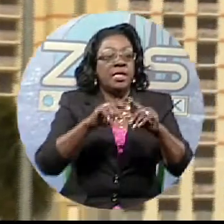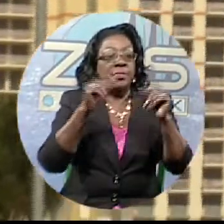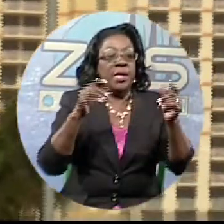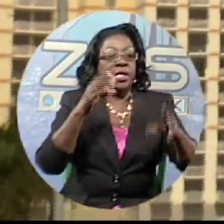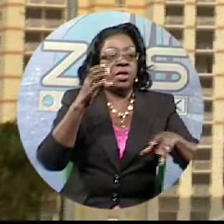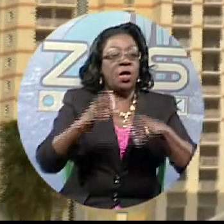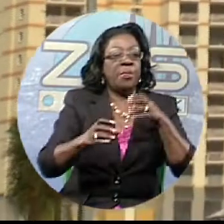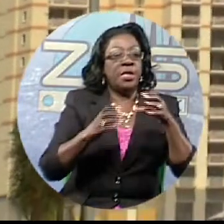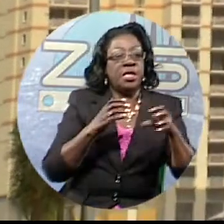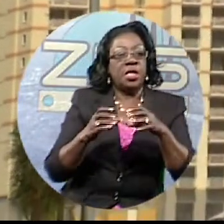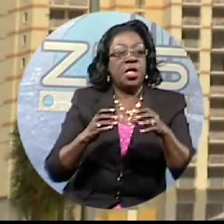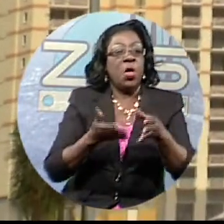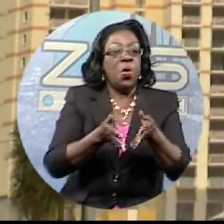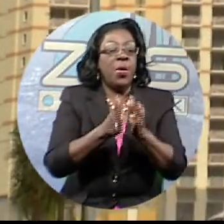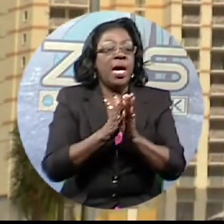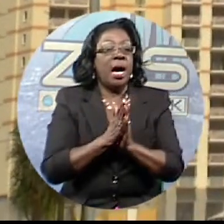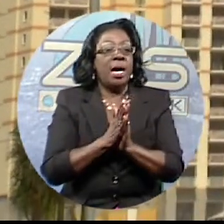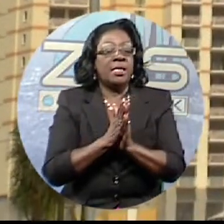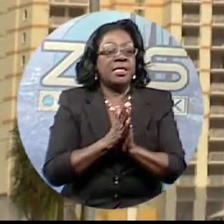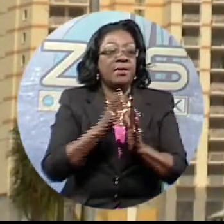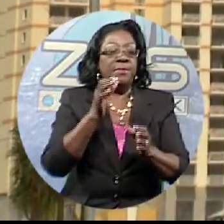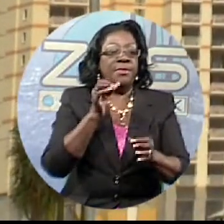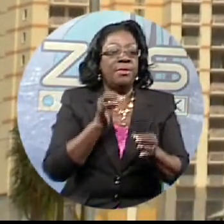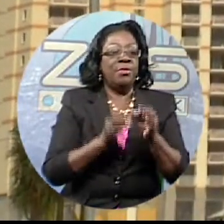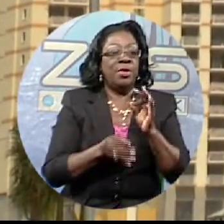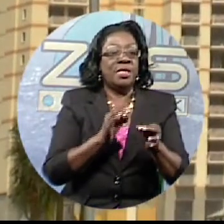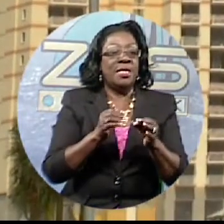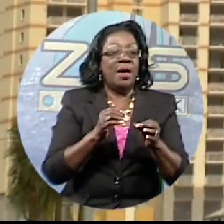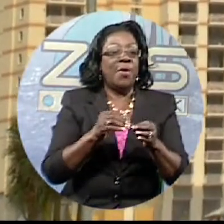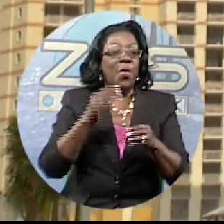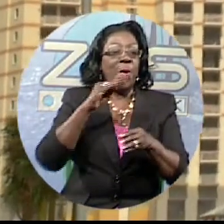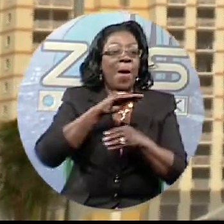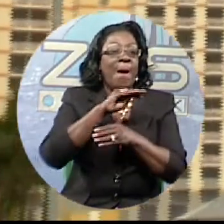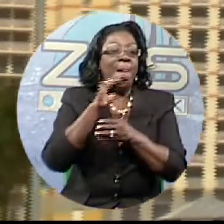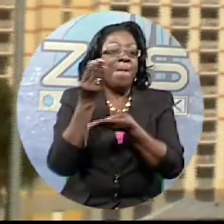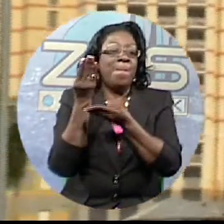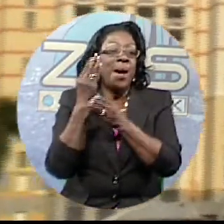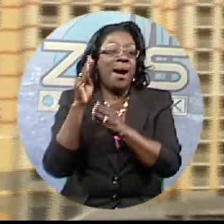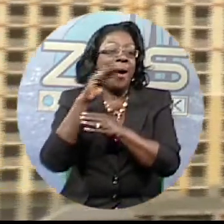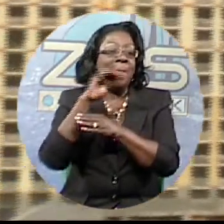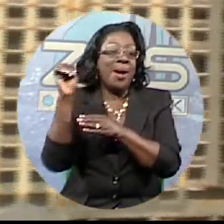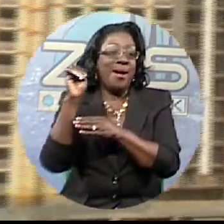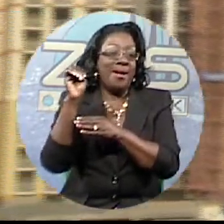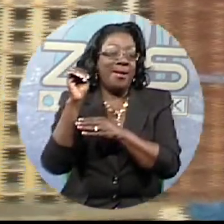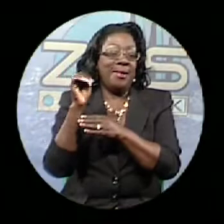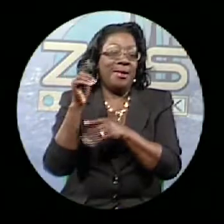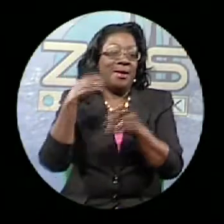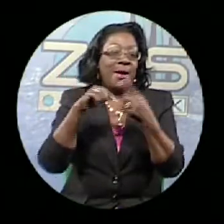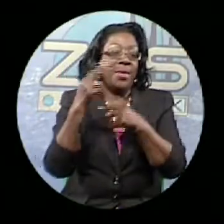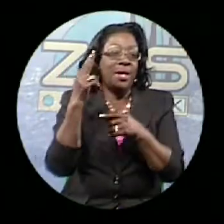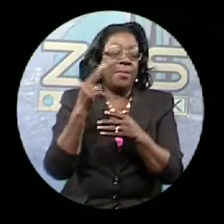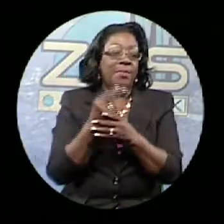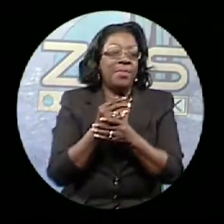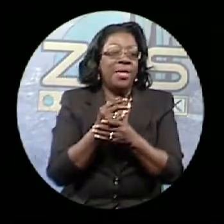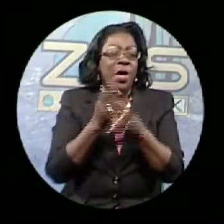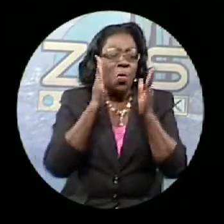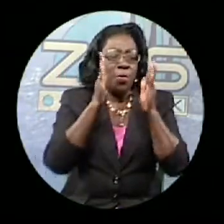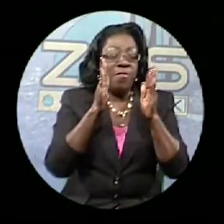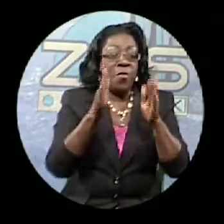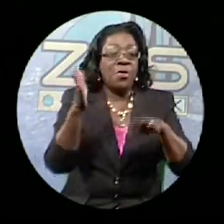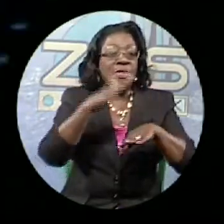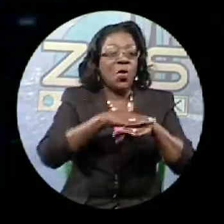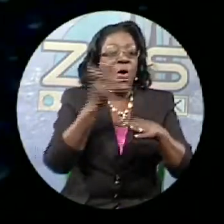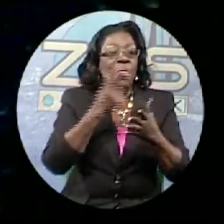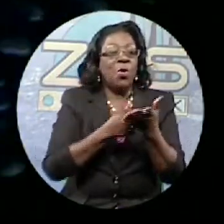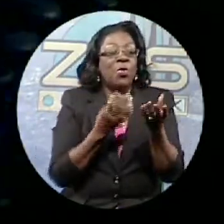competition. We asked Mr. Markantonis his take on sharing Atlantis' mega resort status. You know, we focus on